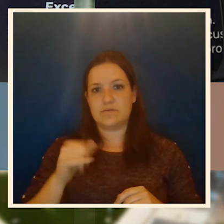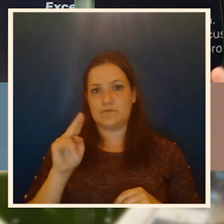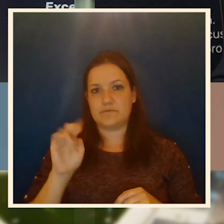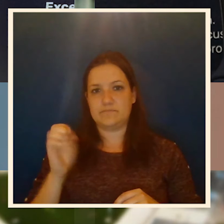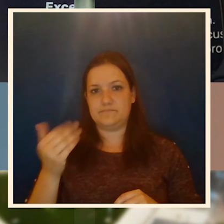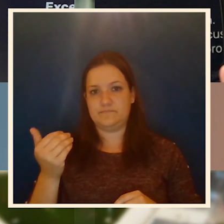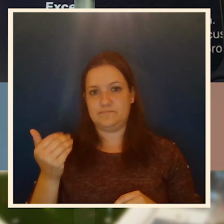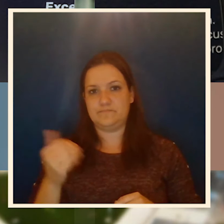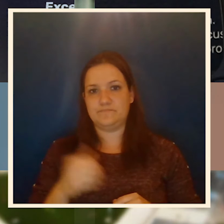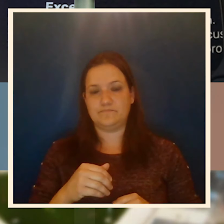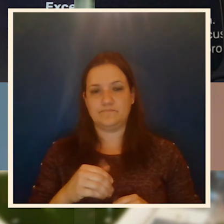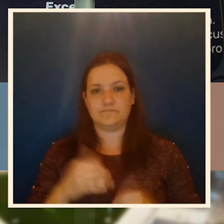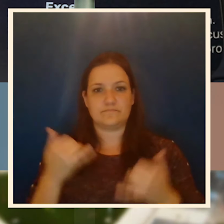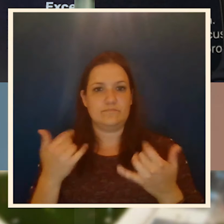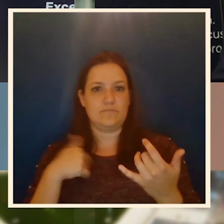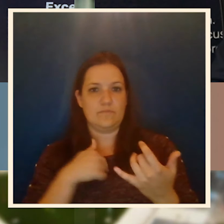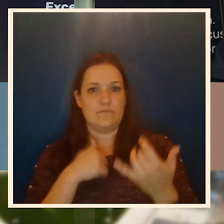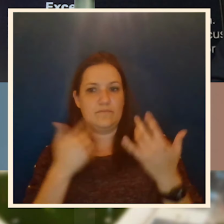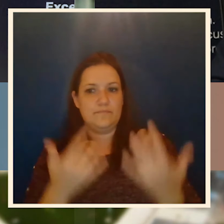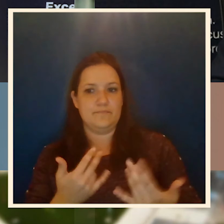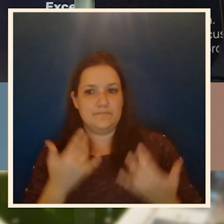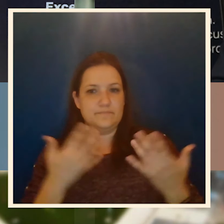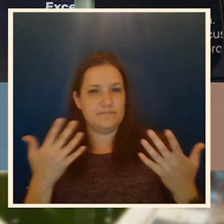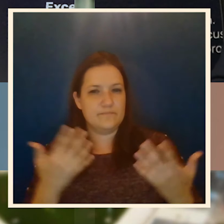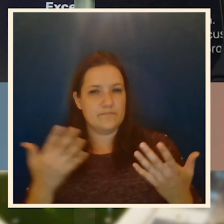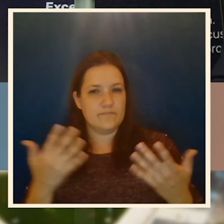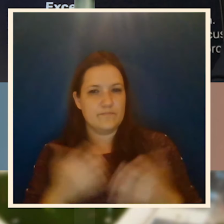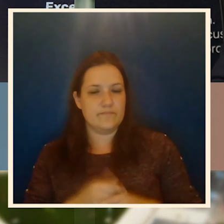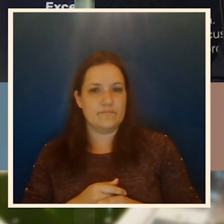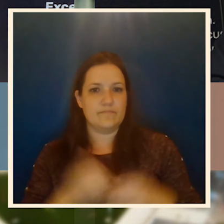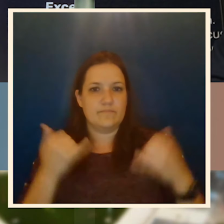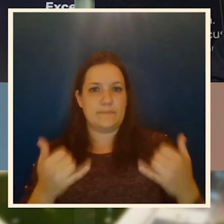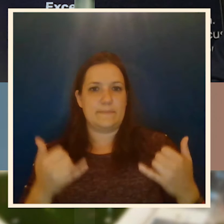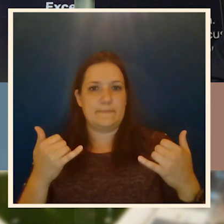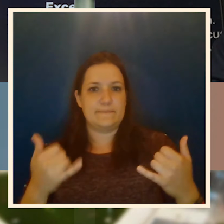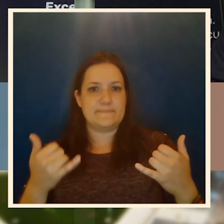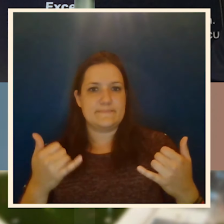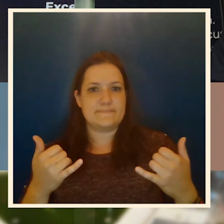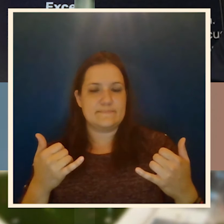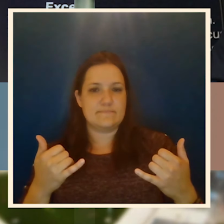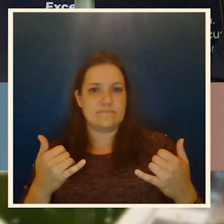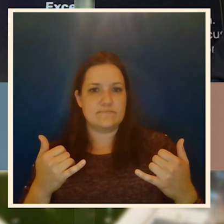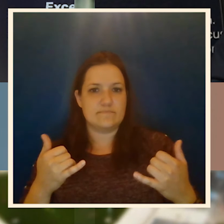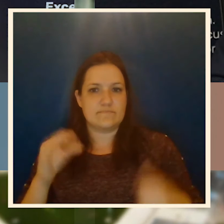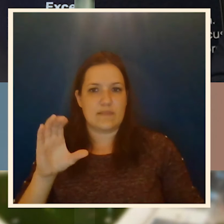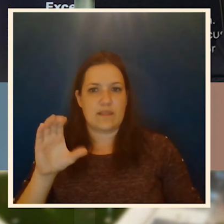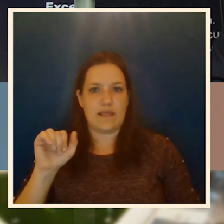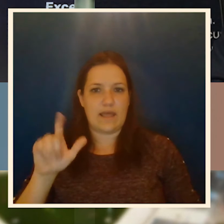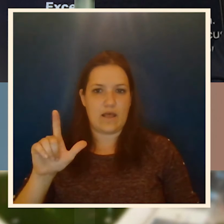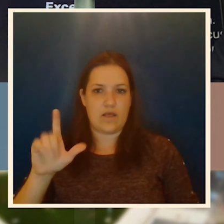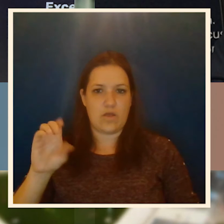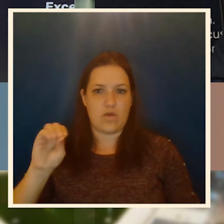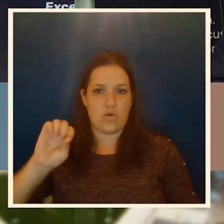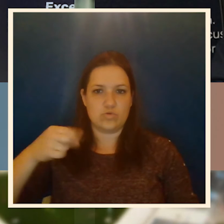that was in the governor's order that he released on mm-hmm. June 15th. Now, what we're waiting on